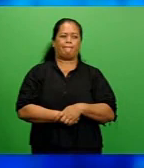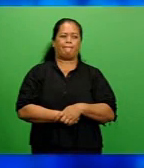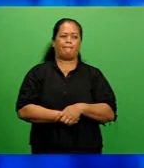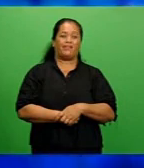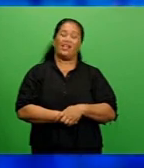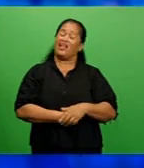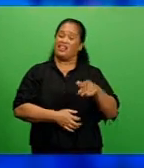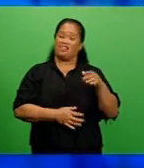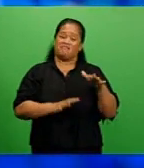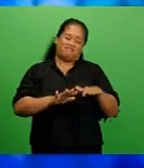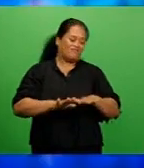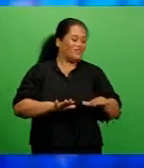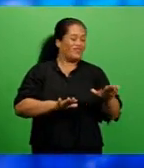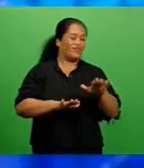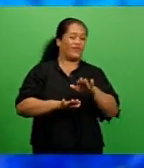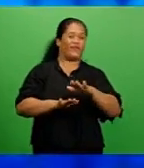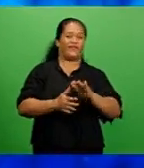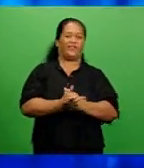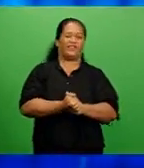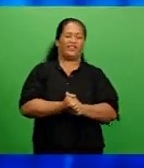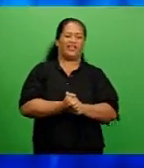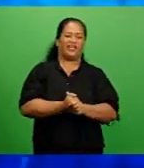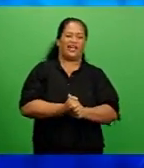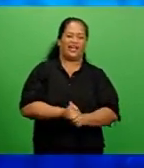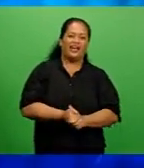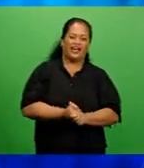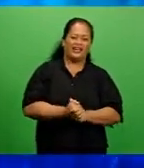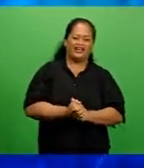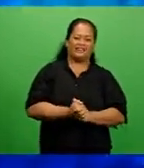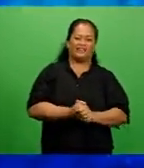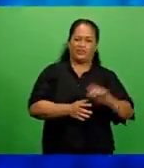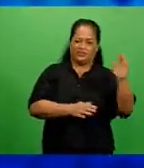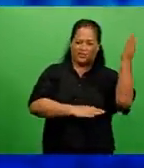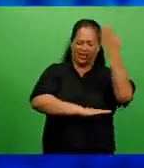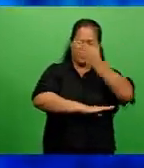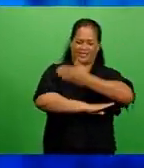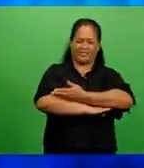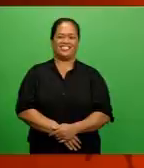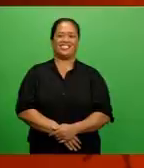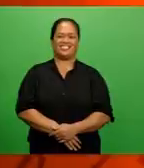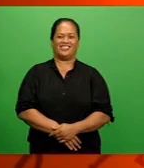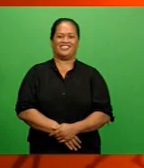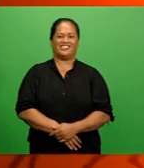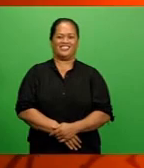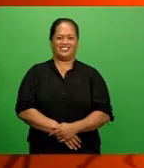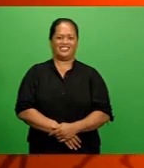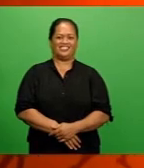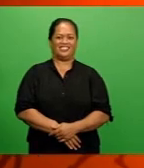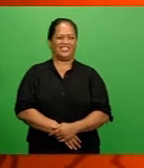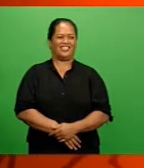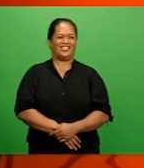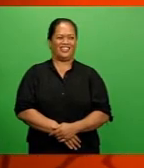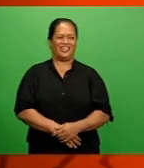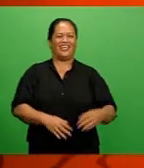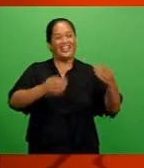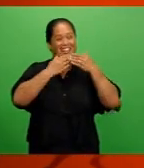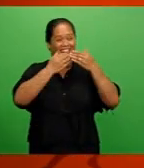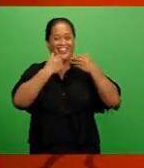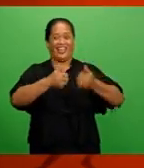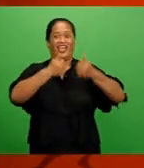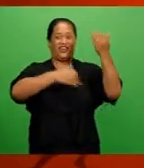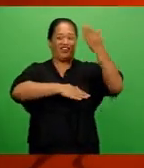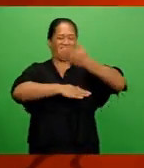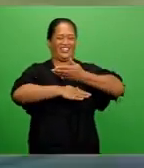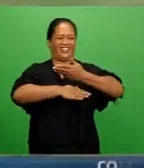And that's all from Business Tonight. Jamie is up next with all the very latest in sports. Naka, and good evening in